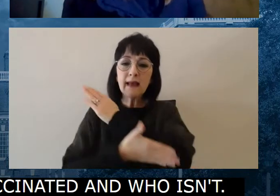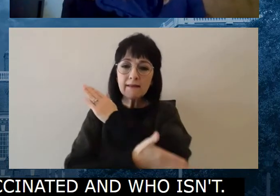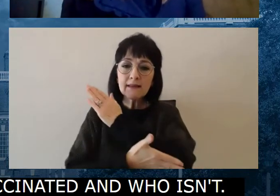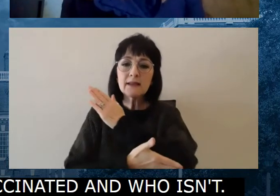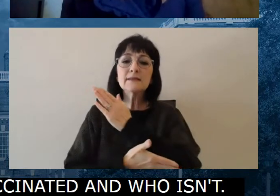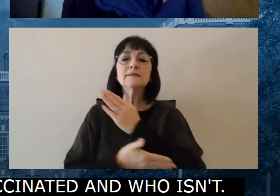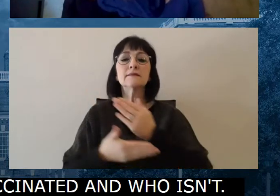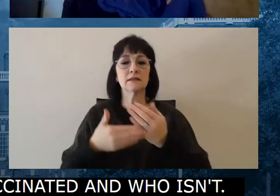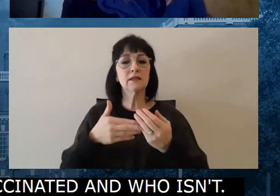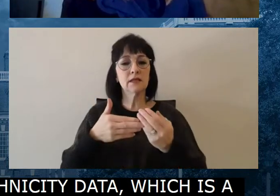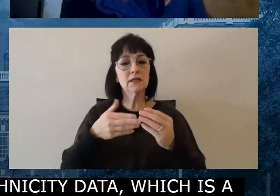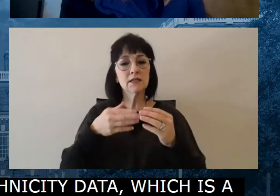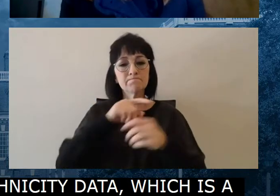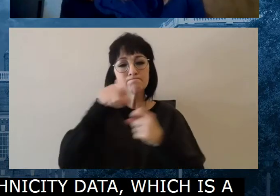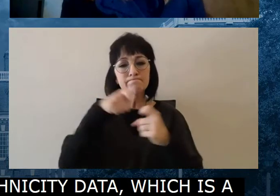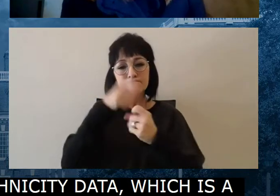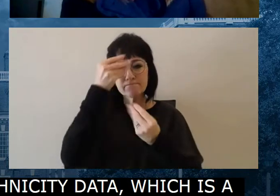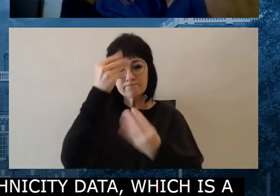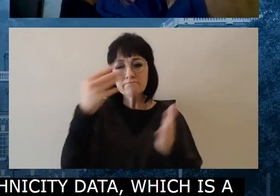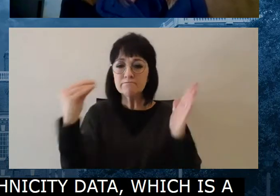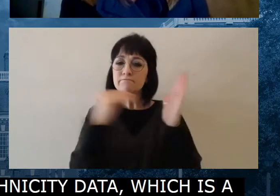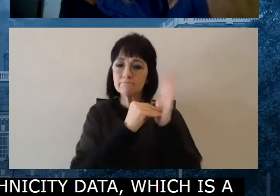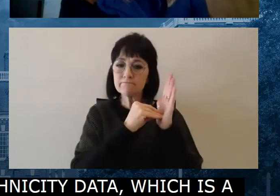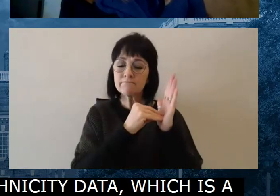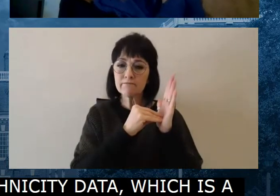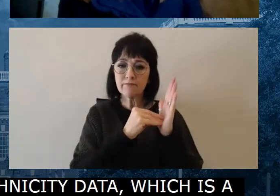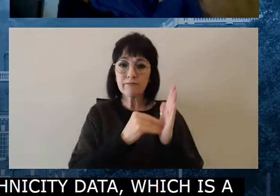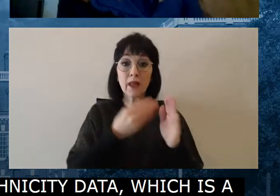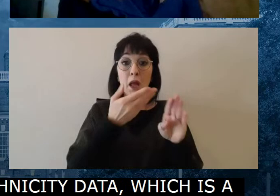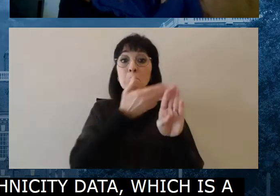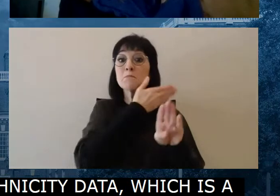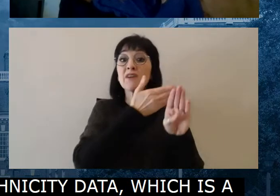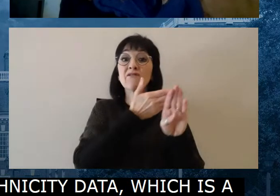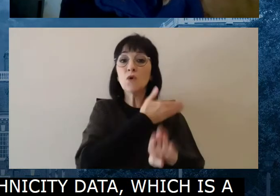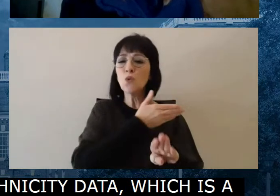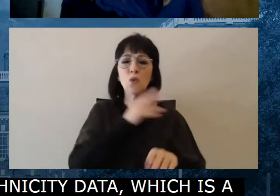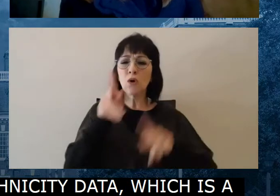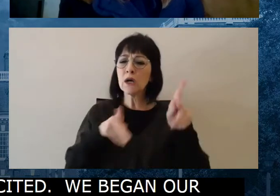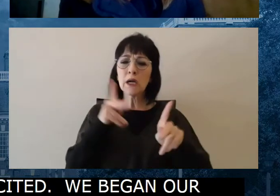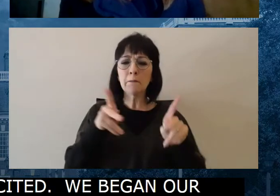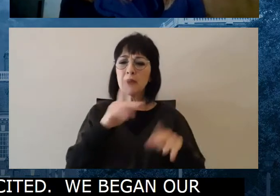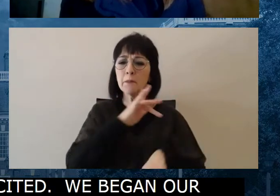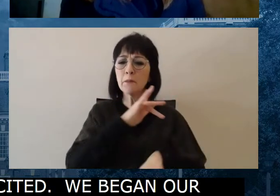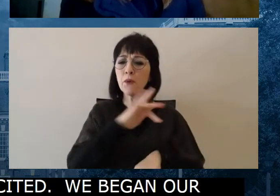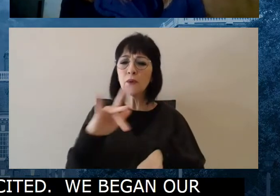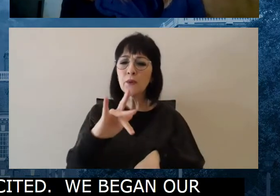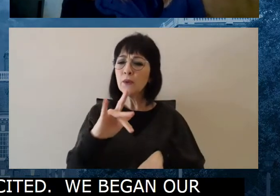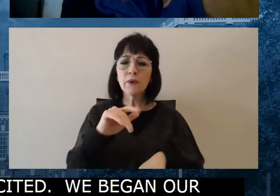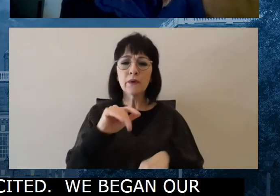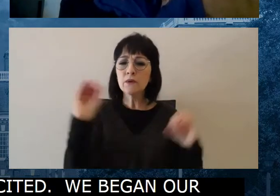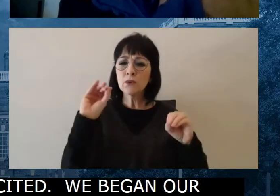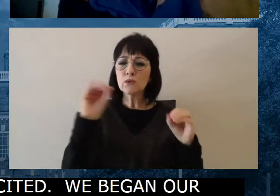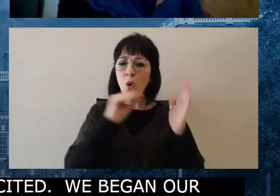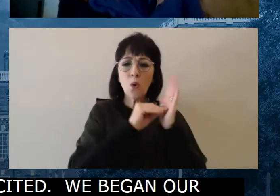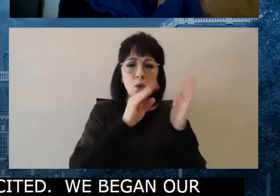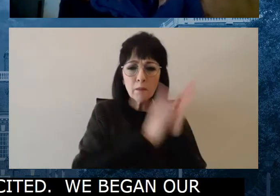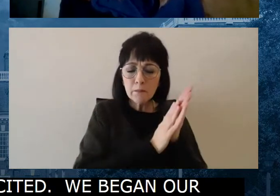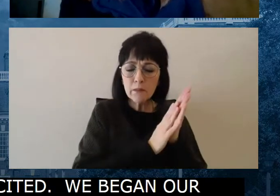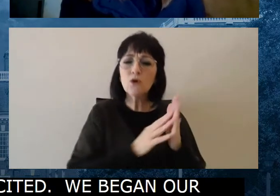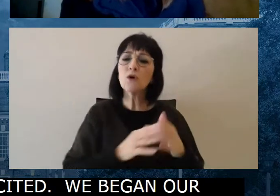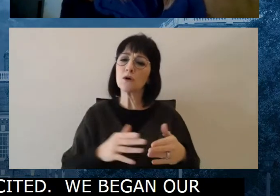hospitals who were receiving a lot of the vaccine at the beginning, and we've seen just significant improvements